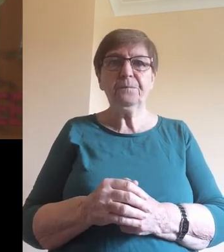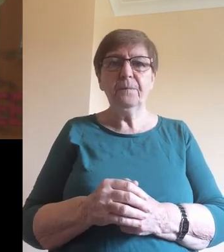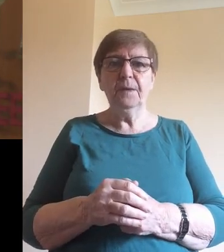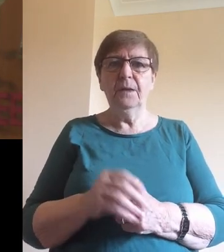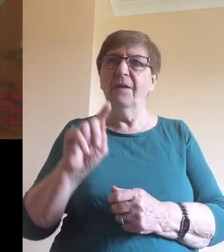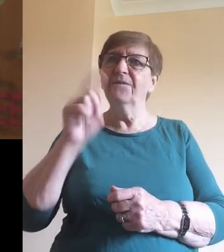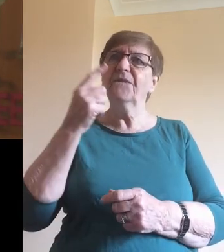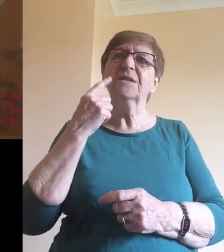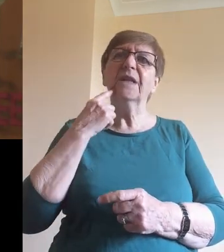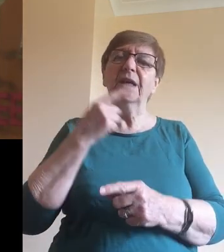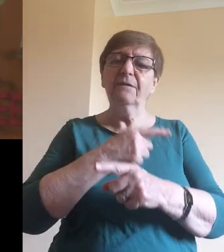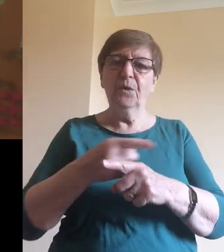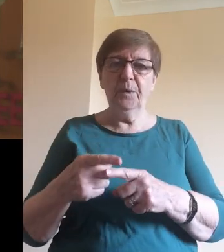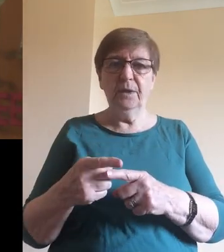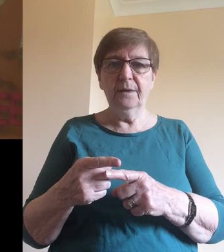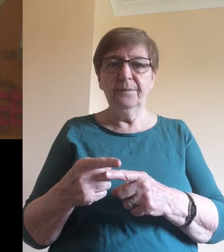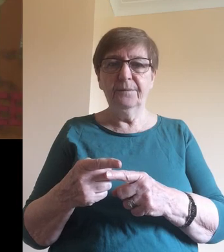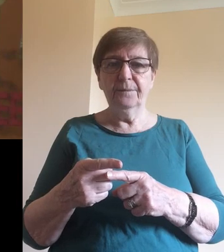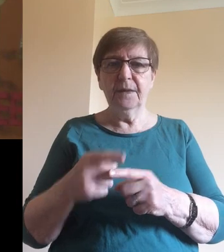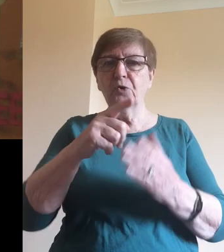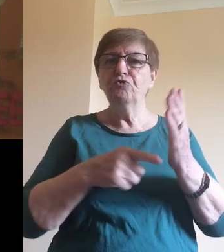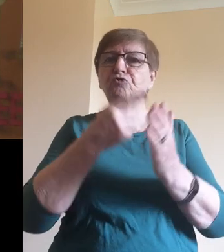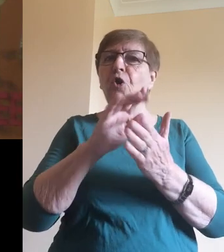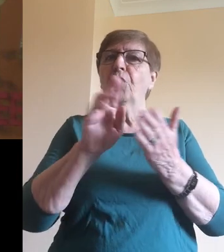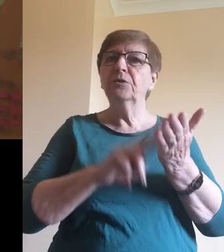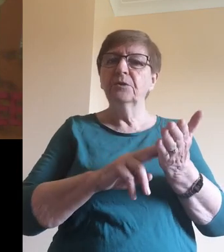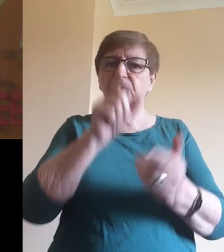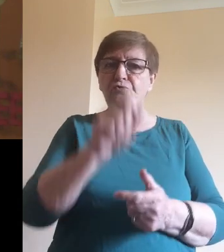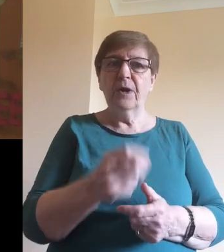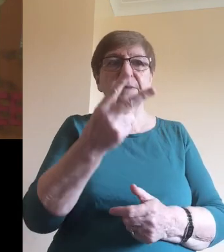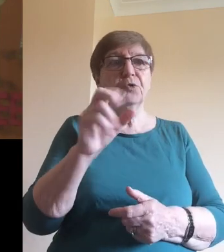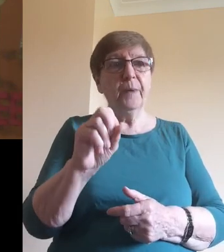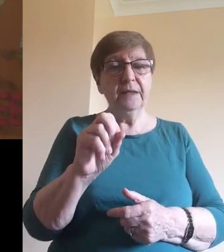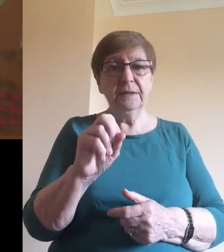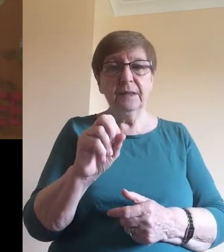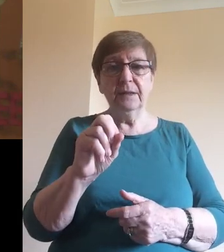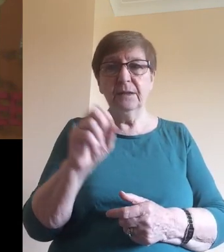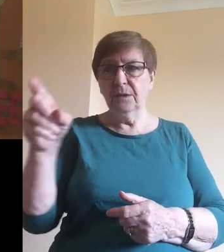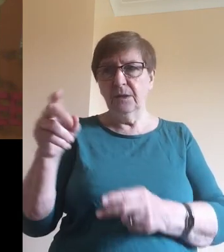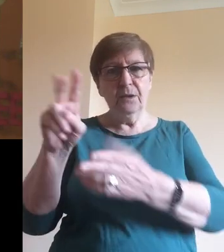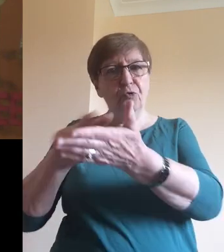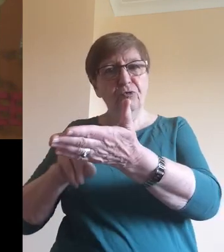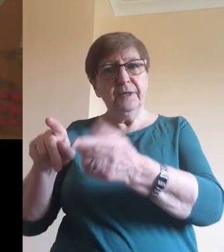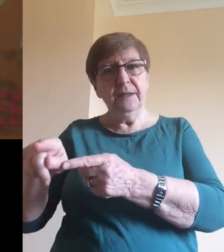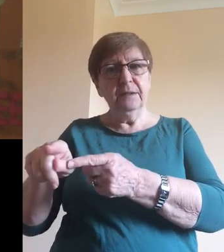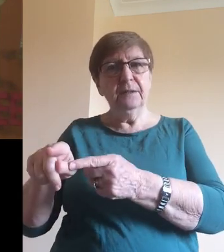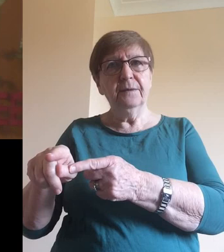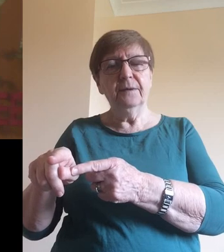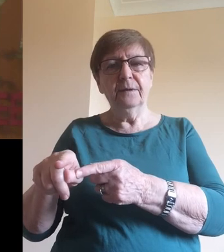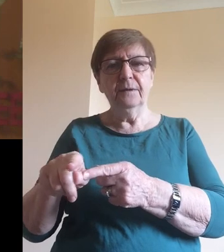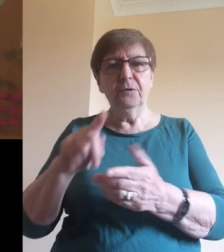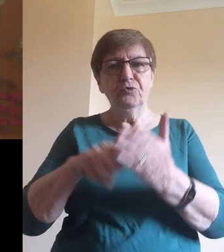Well, the first day of the week. In John chapter 20, the second of our readings and the shorter of our readings, in